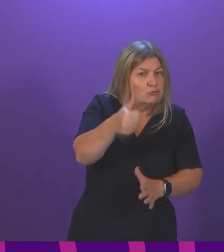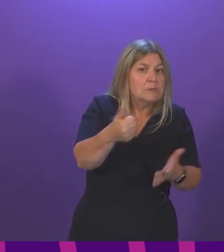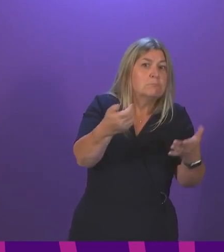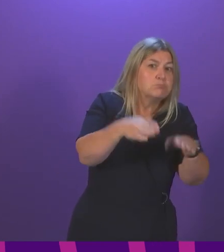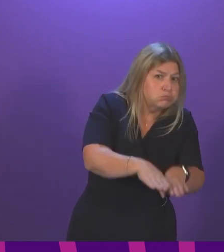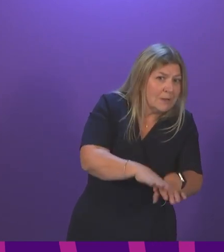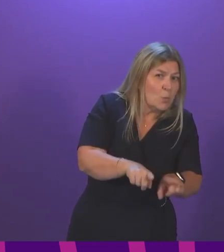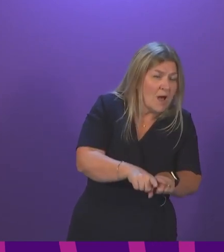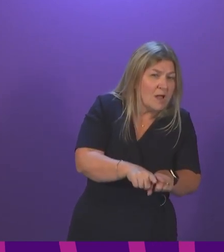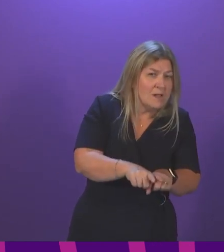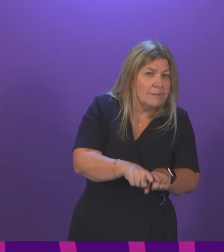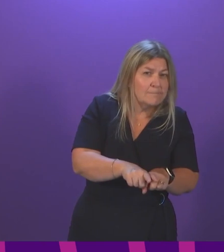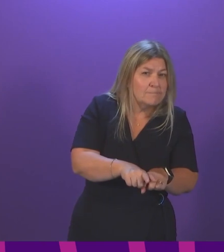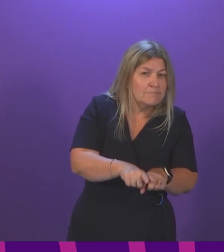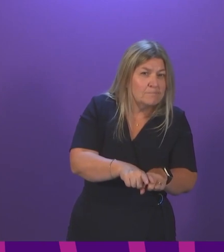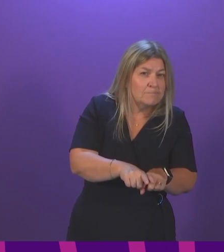First Minister.